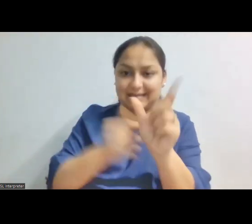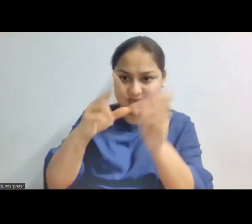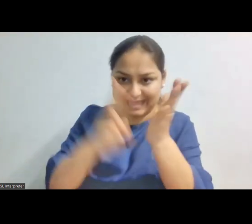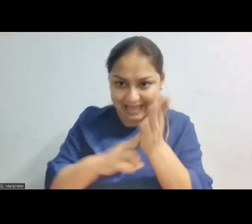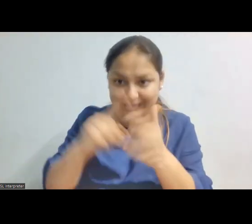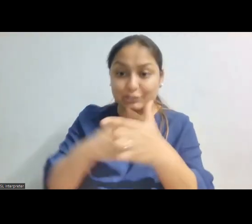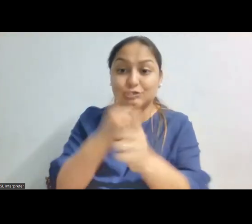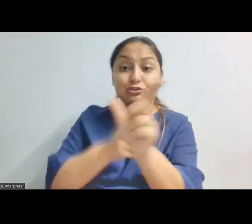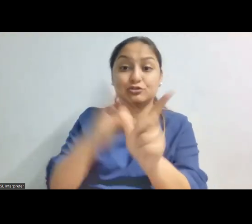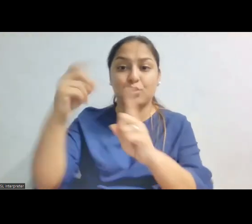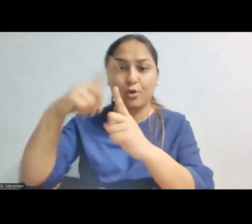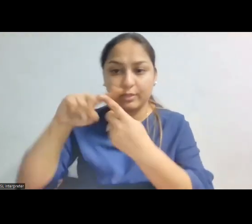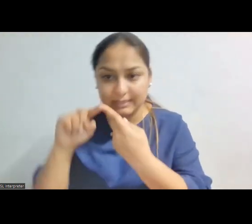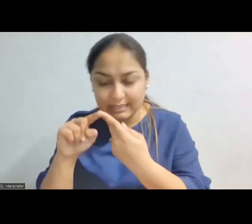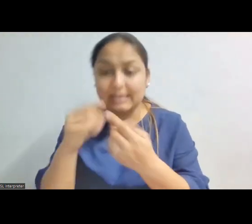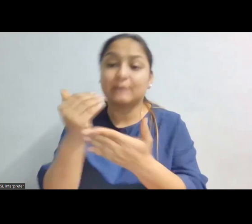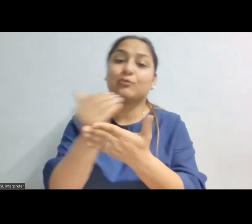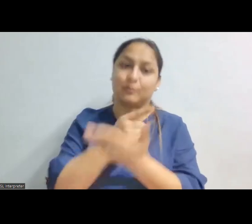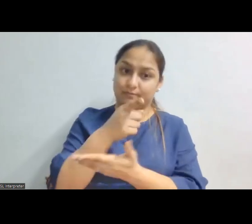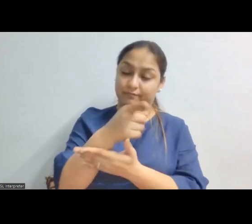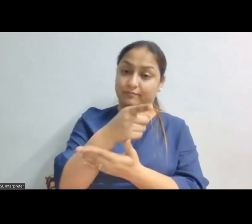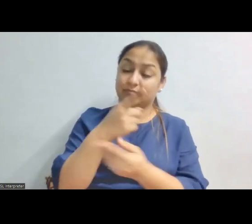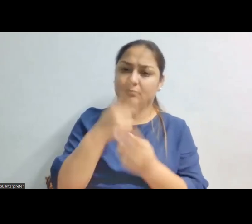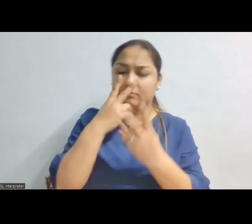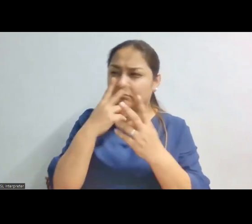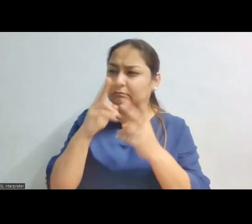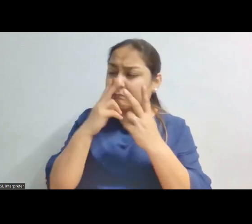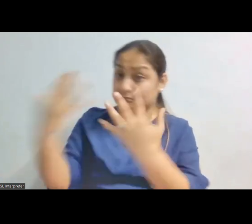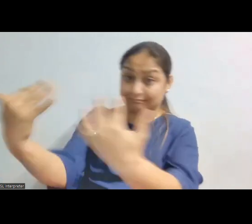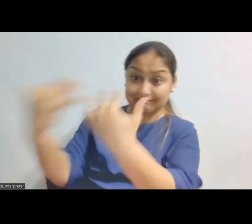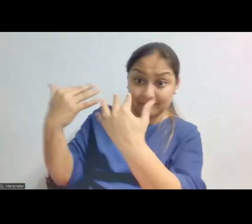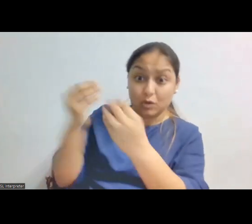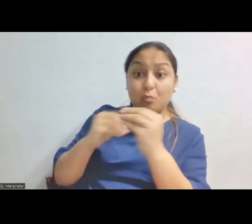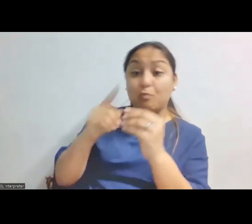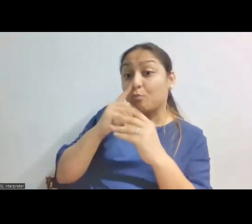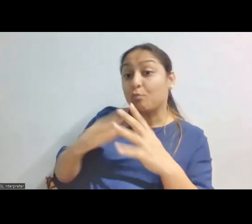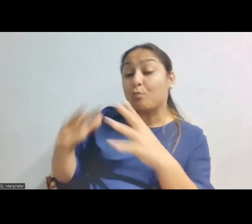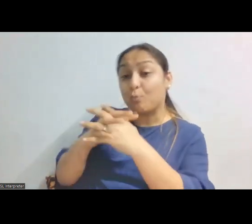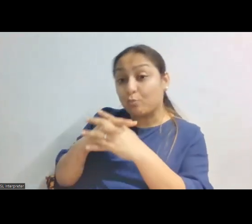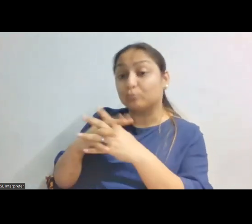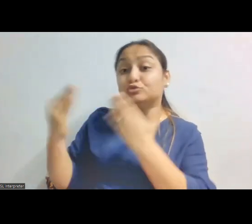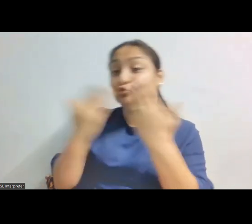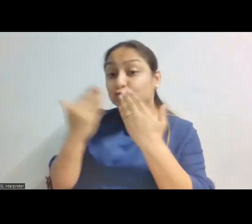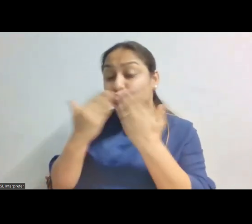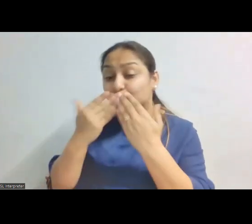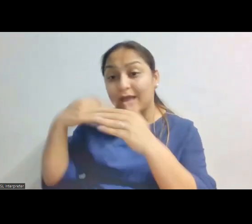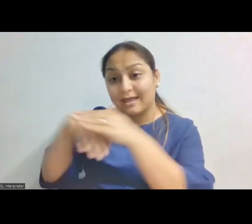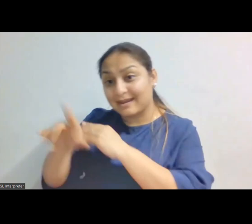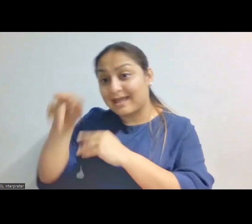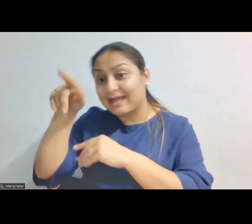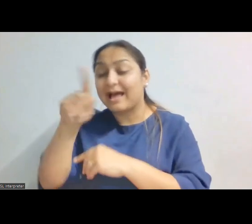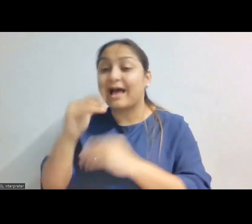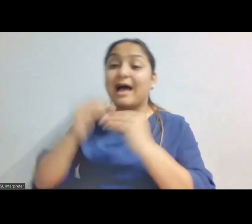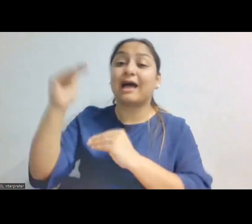designed primarily to attract the girl student at high school level into STEM